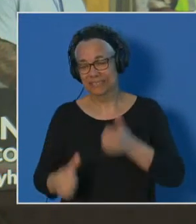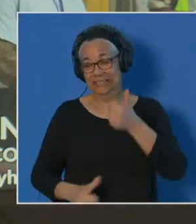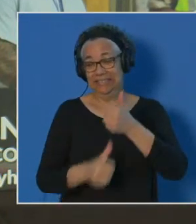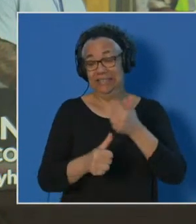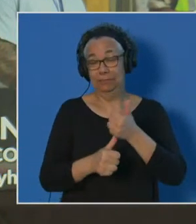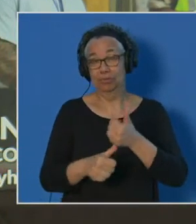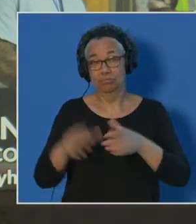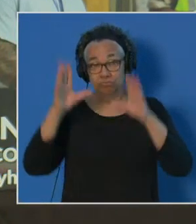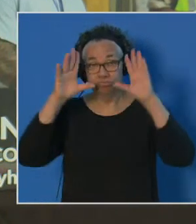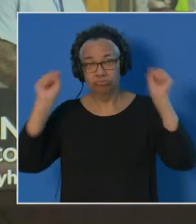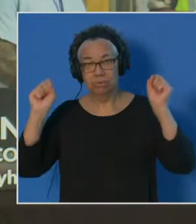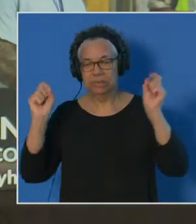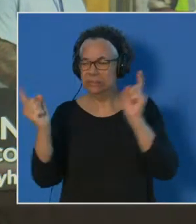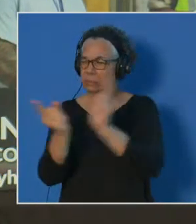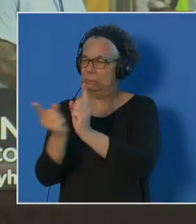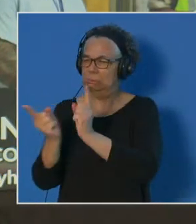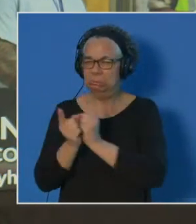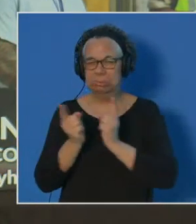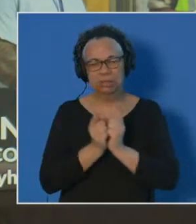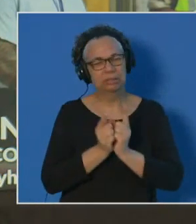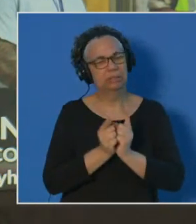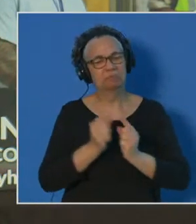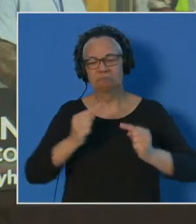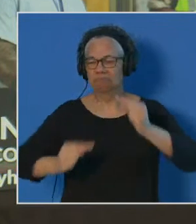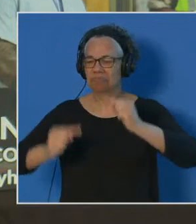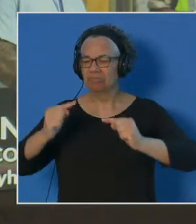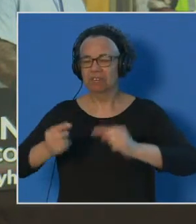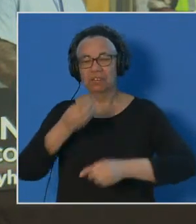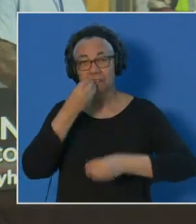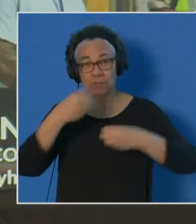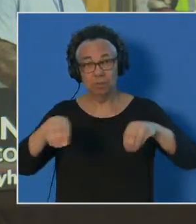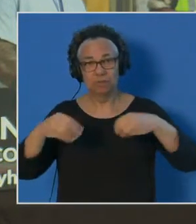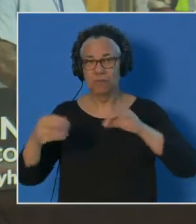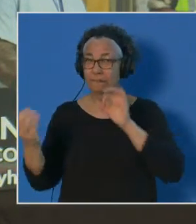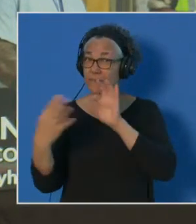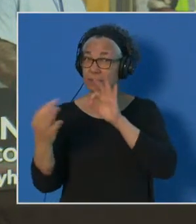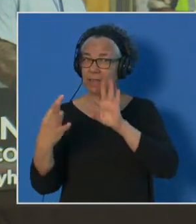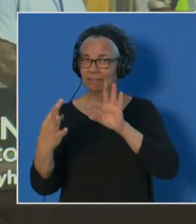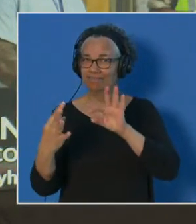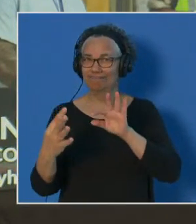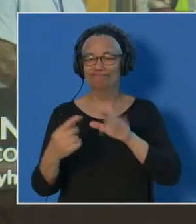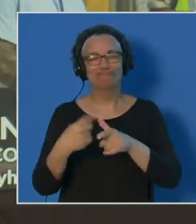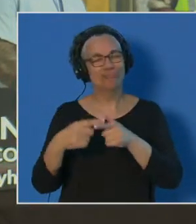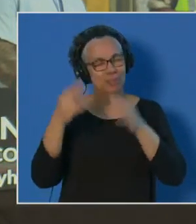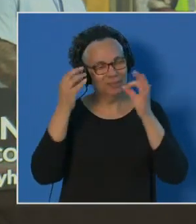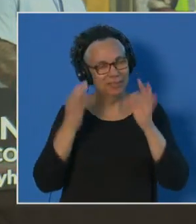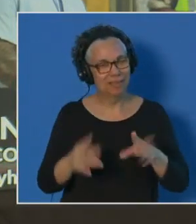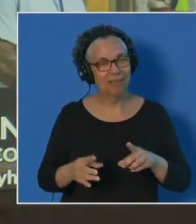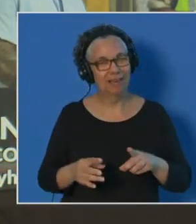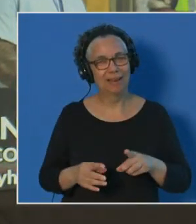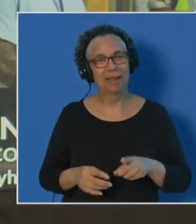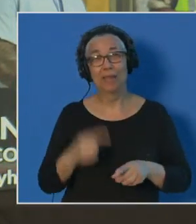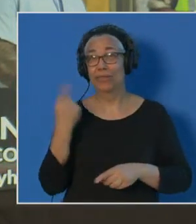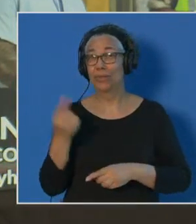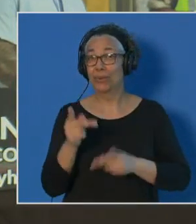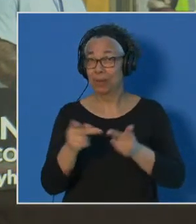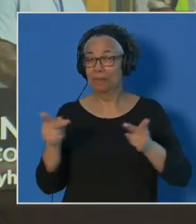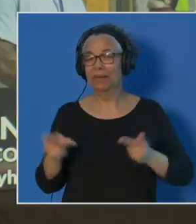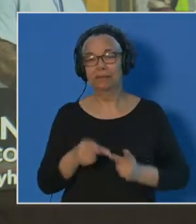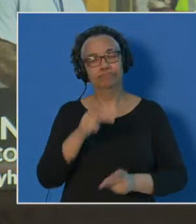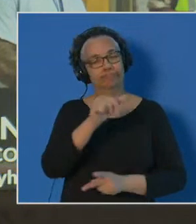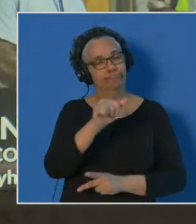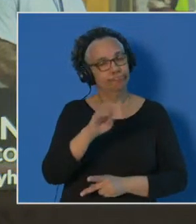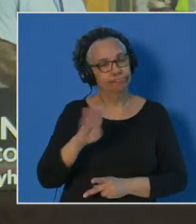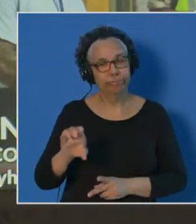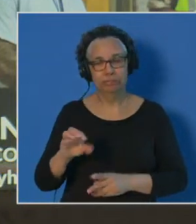various grocers to get certain feedback, and then we will make any announcements. But the only place where Alphabet shopping does remain and Alphabet